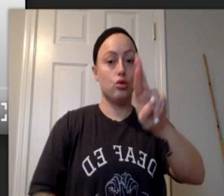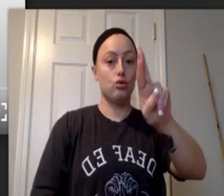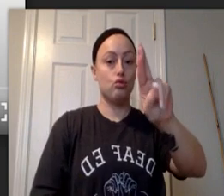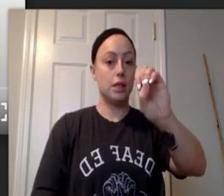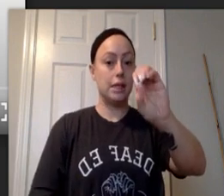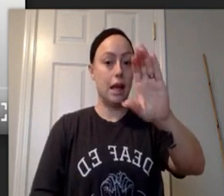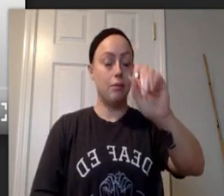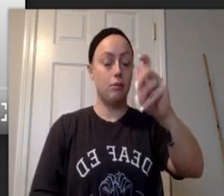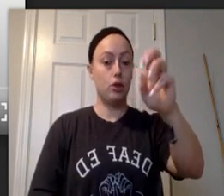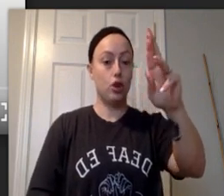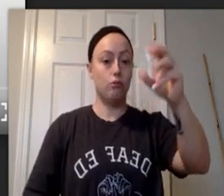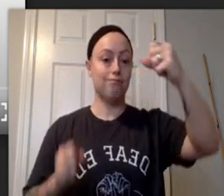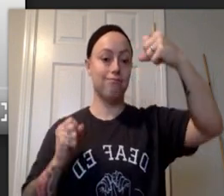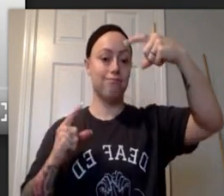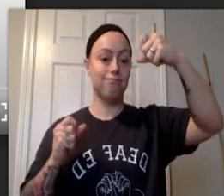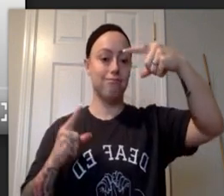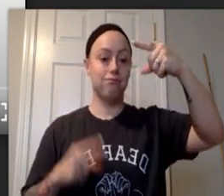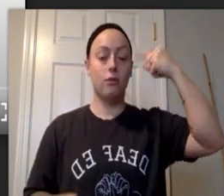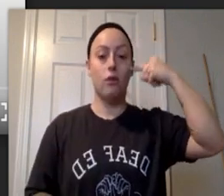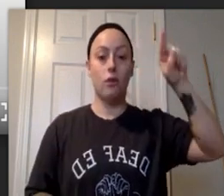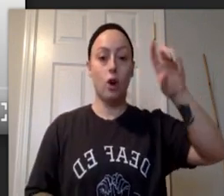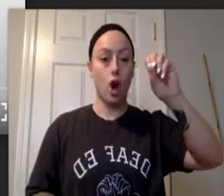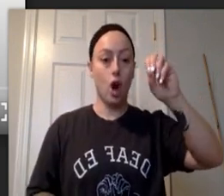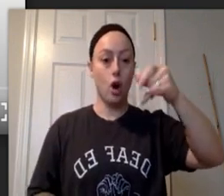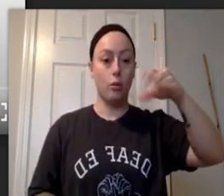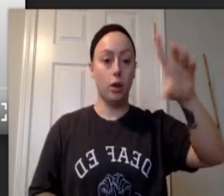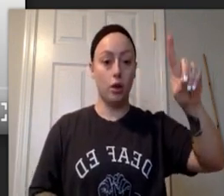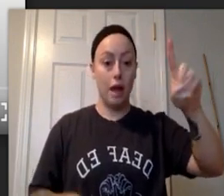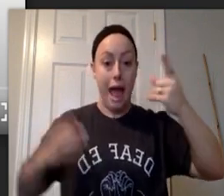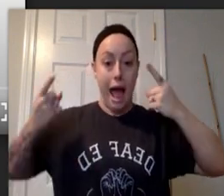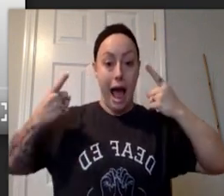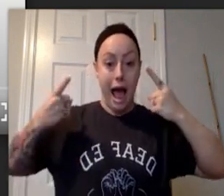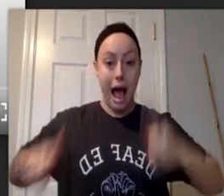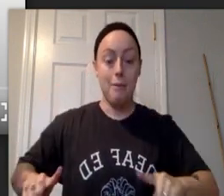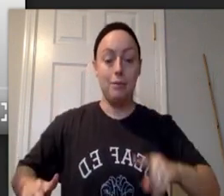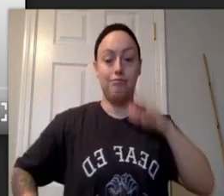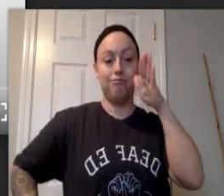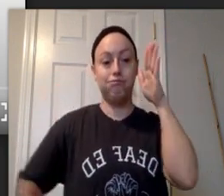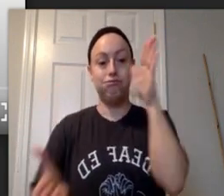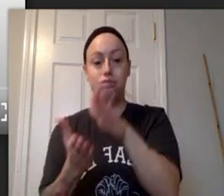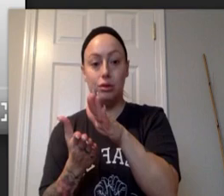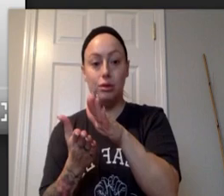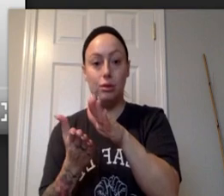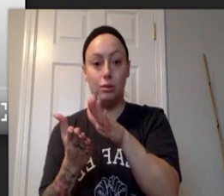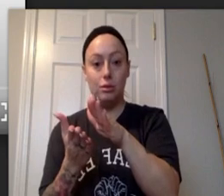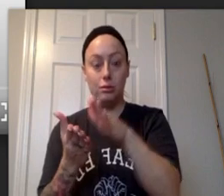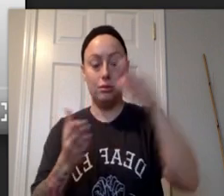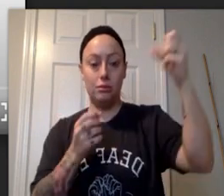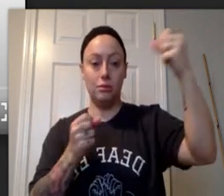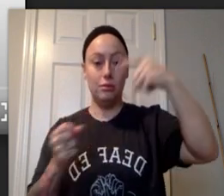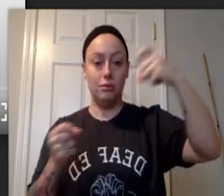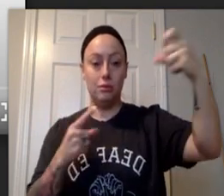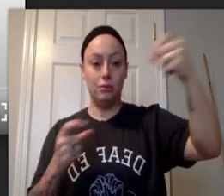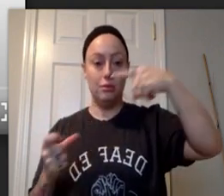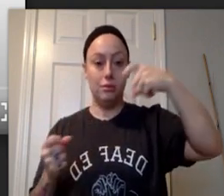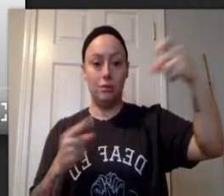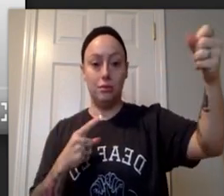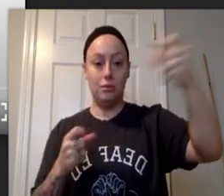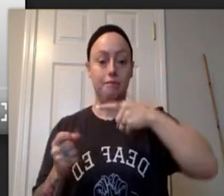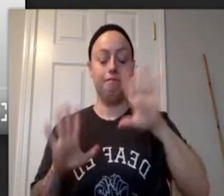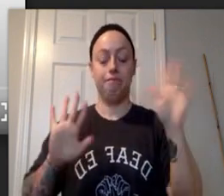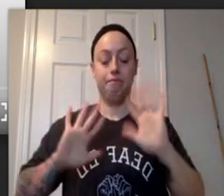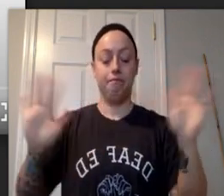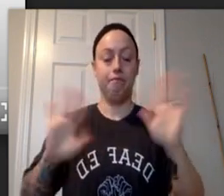an opioid, the fewer receptors we have because the brain kind of starts synaptic pruning. That was a lot. Little